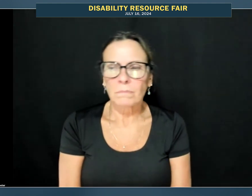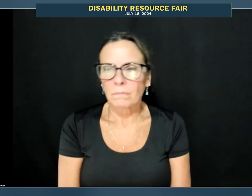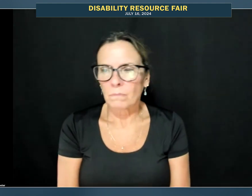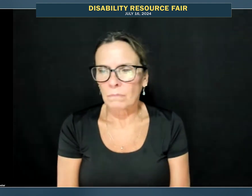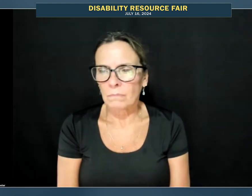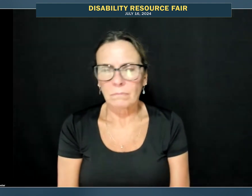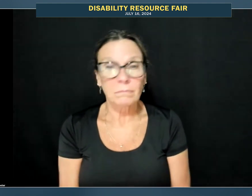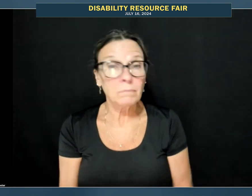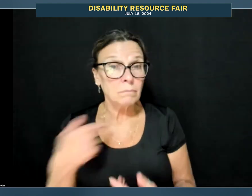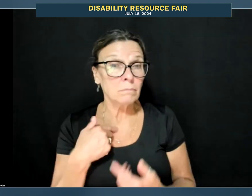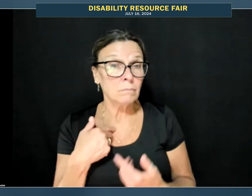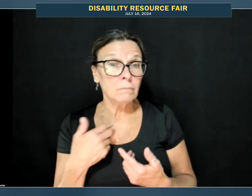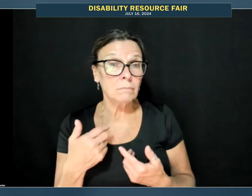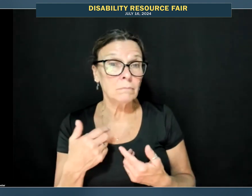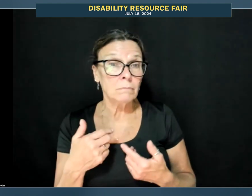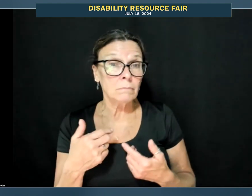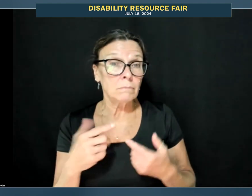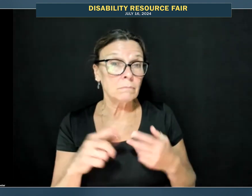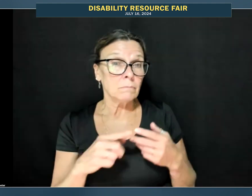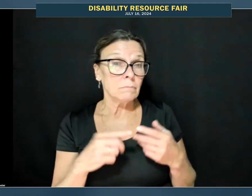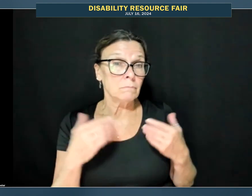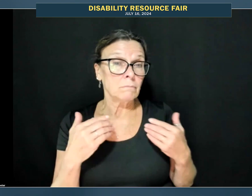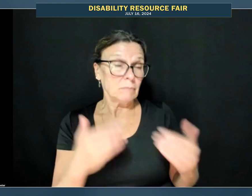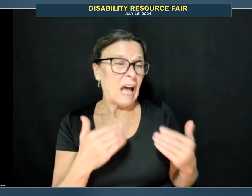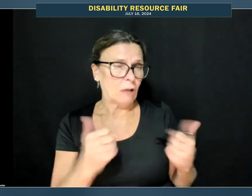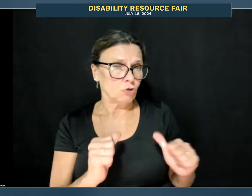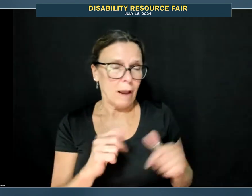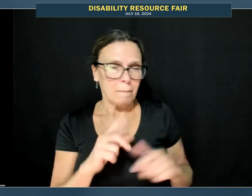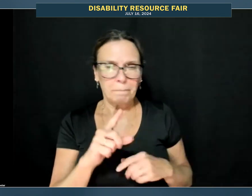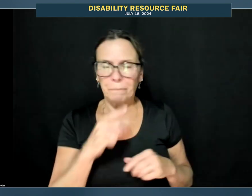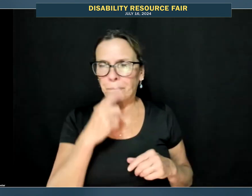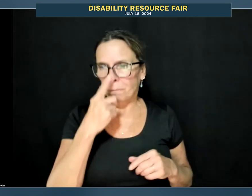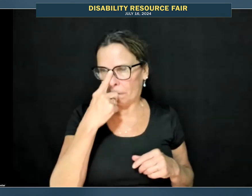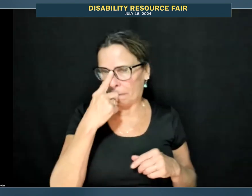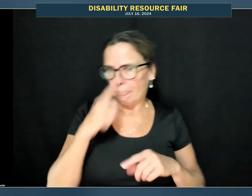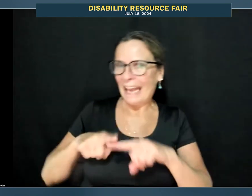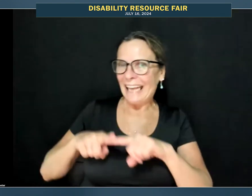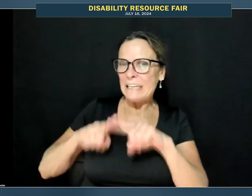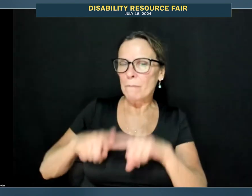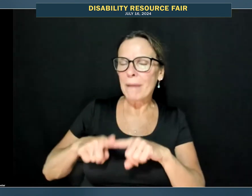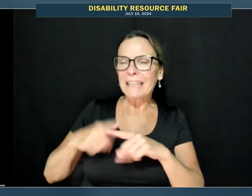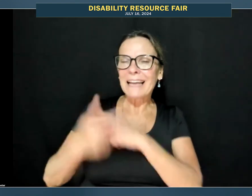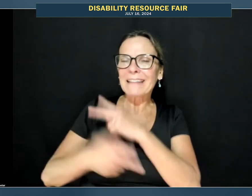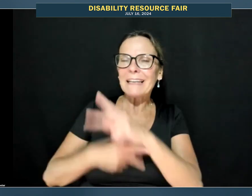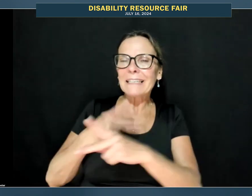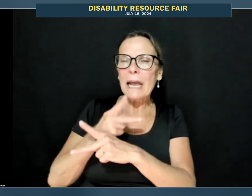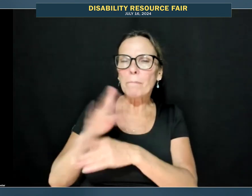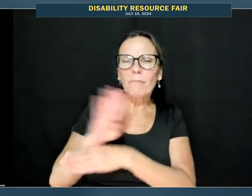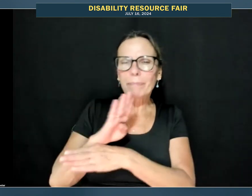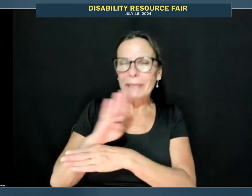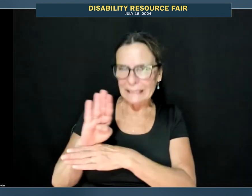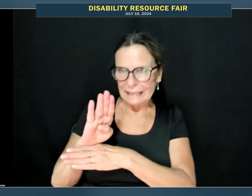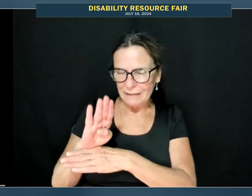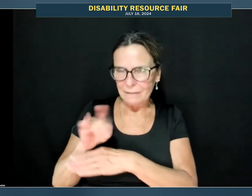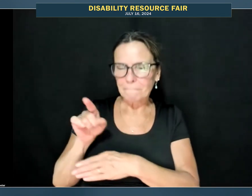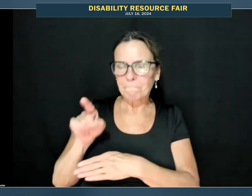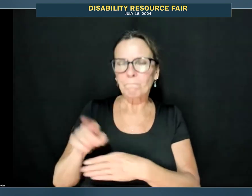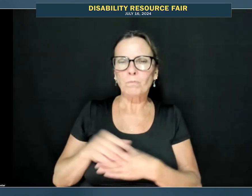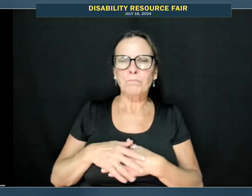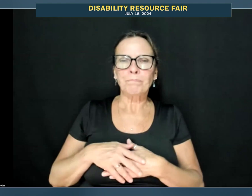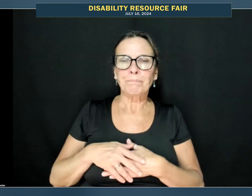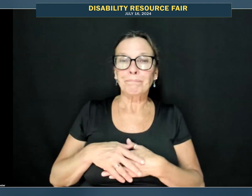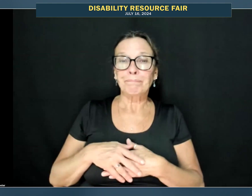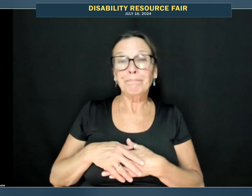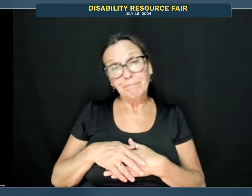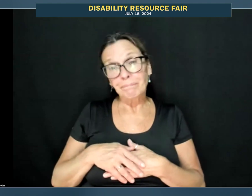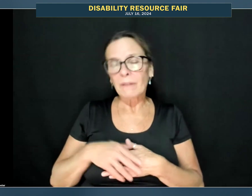I'll jump in. I mean, I think it depends on the entity that you're talking about, on the if it's a business,